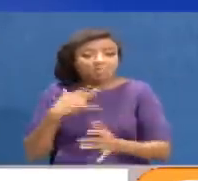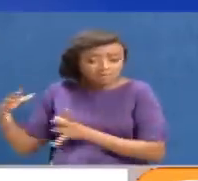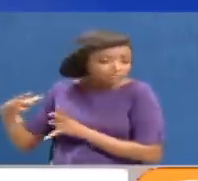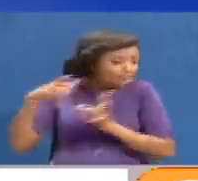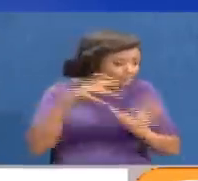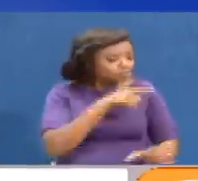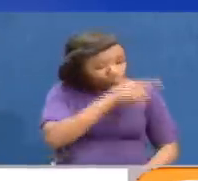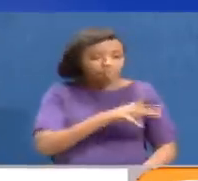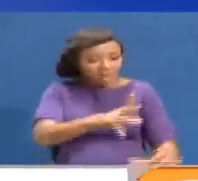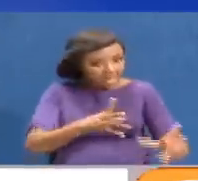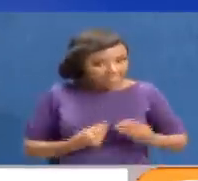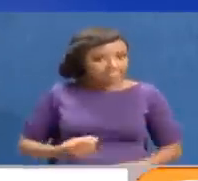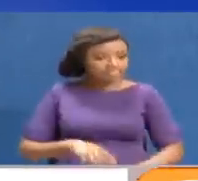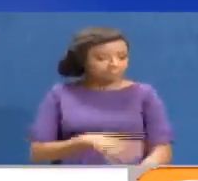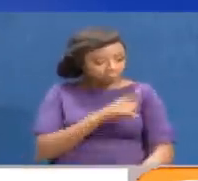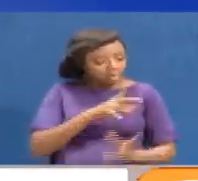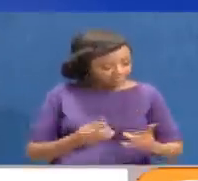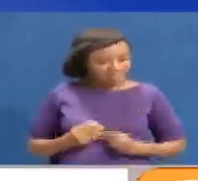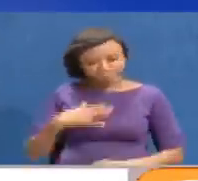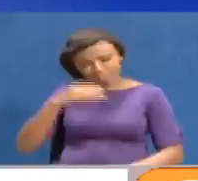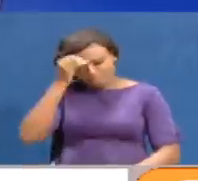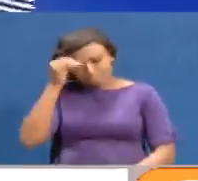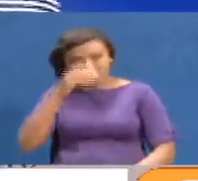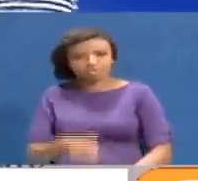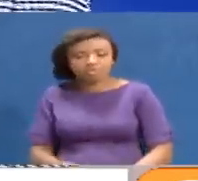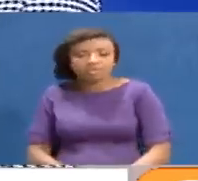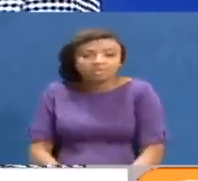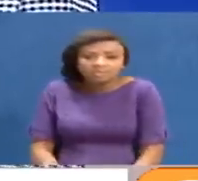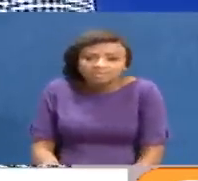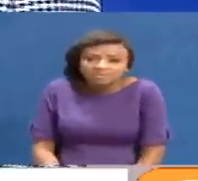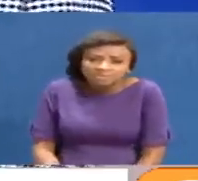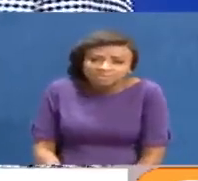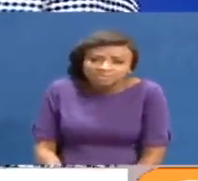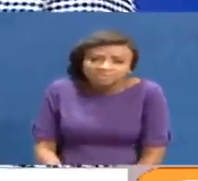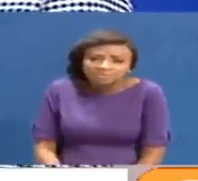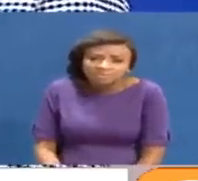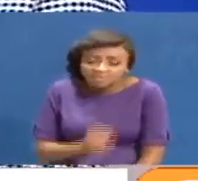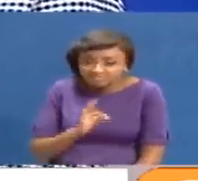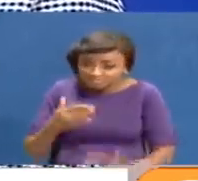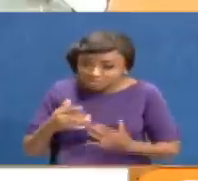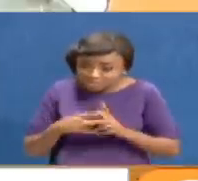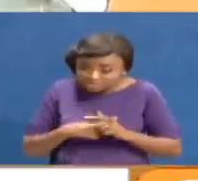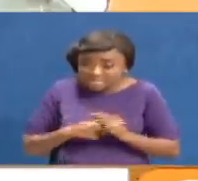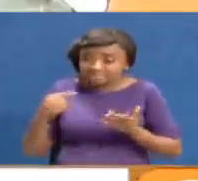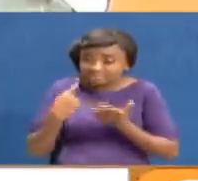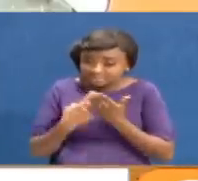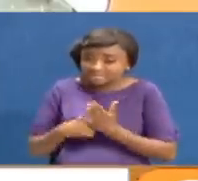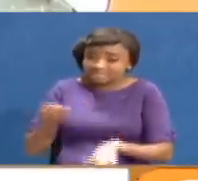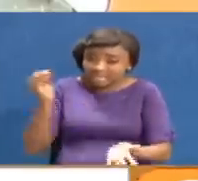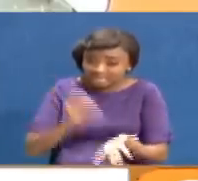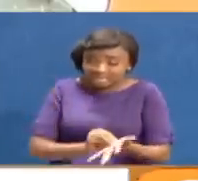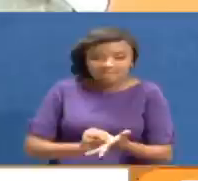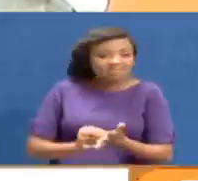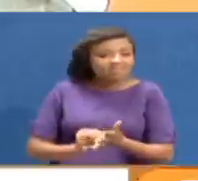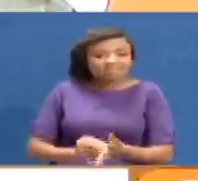because we're dropped, because we're not popular. Right? And if we open that route, we will be there forever. So finally on this issue. Yet you have